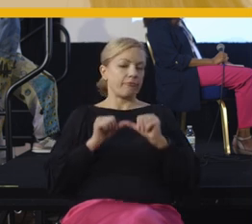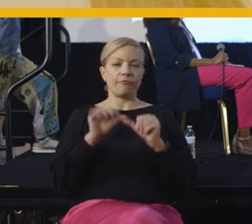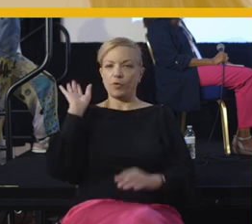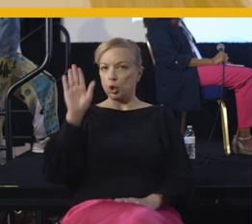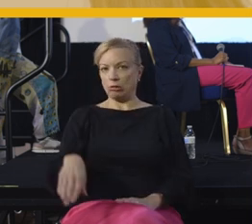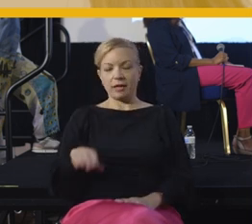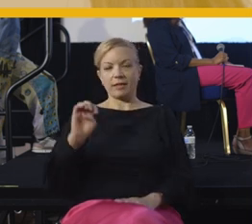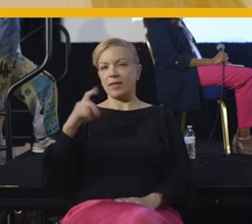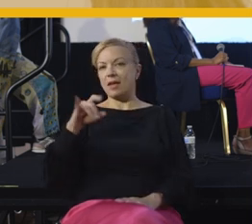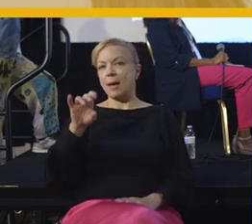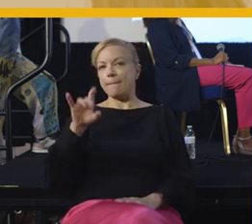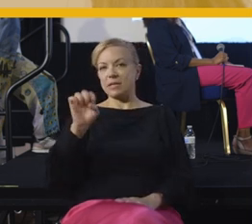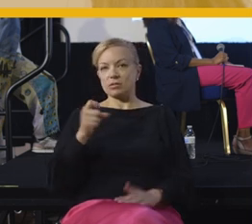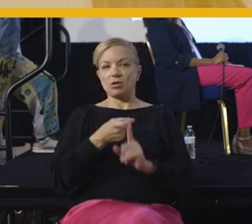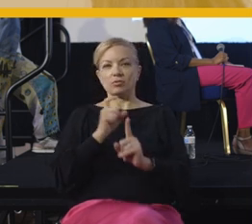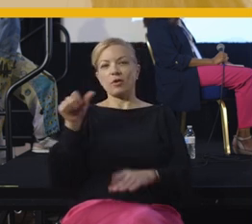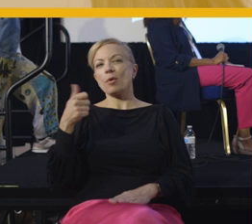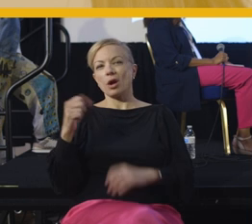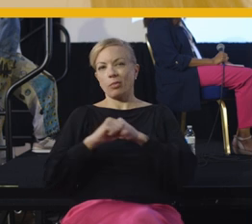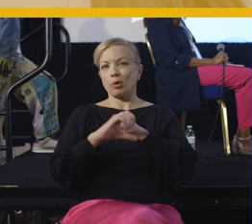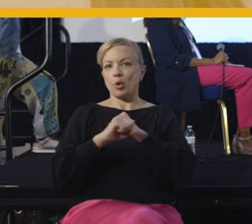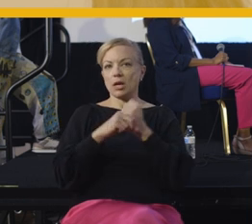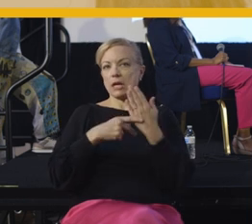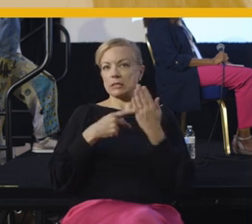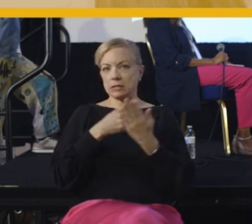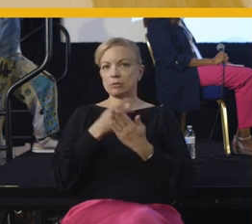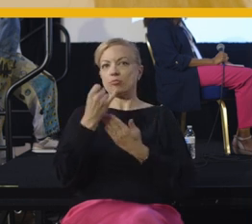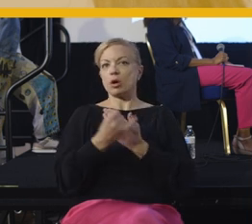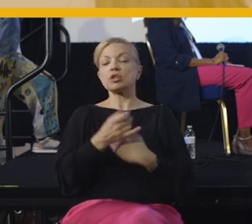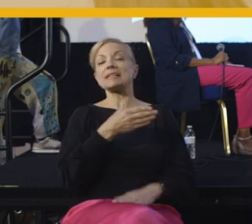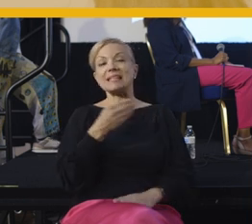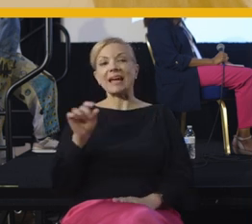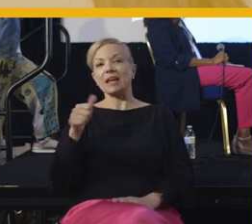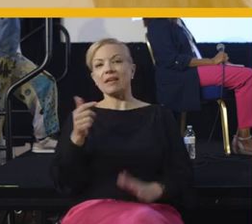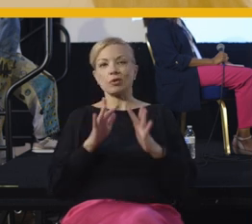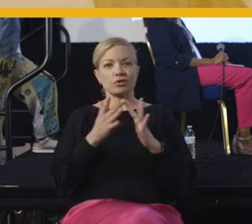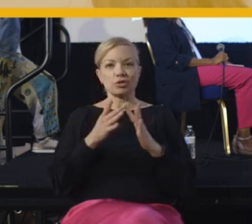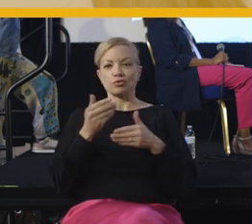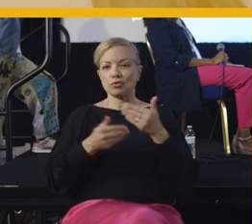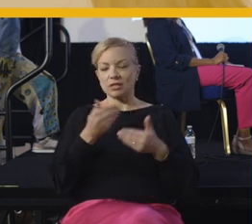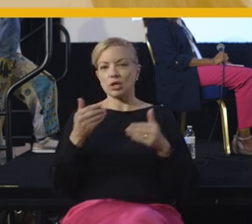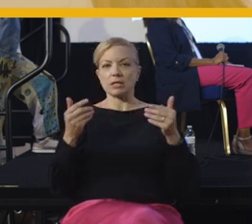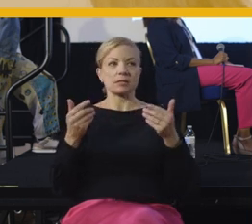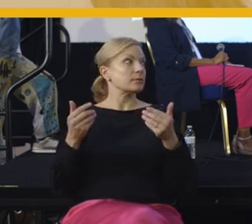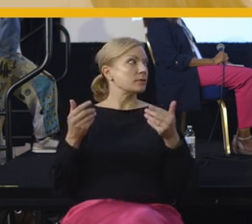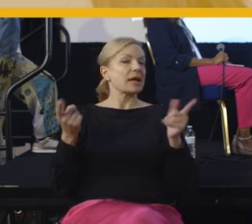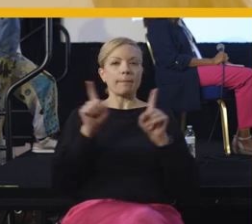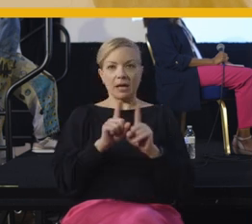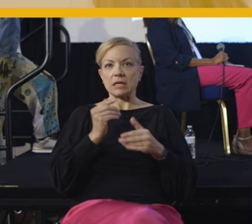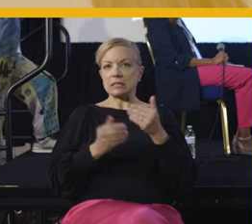full-length episodes from some of our broadcast projects, as well as original digital series and companion series. You'll hear from